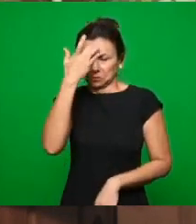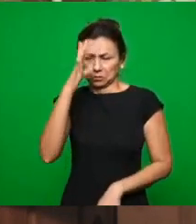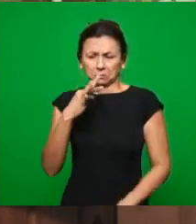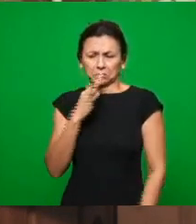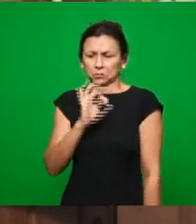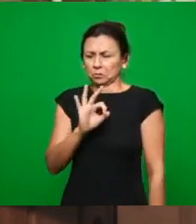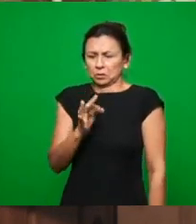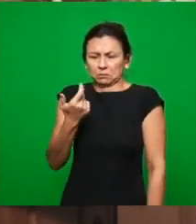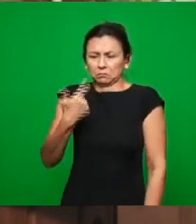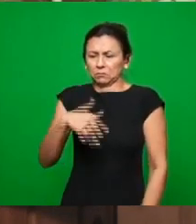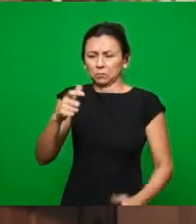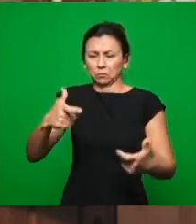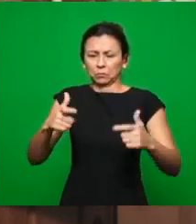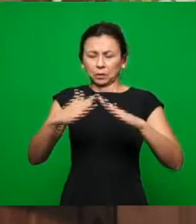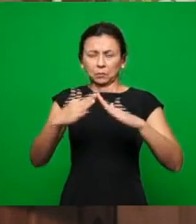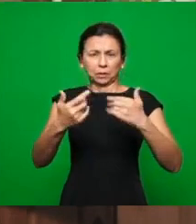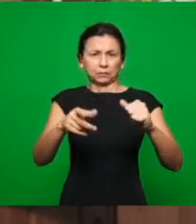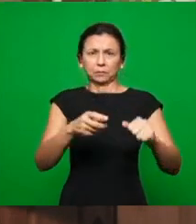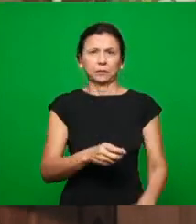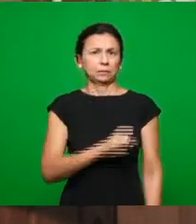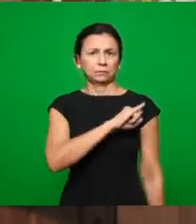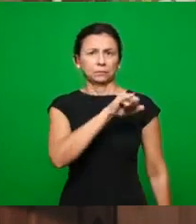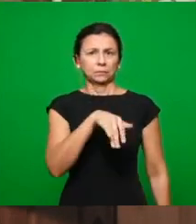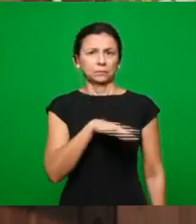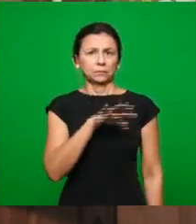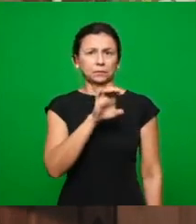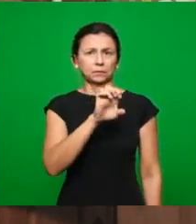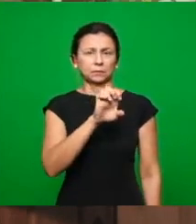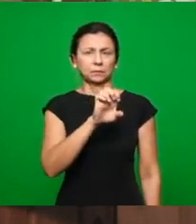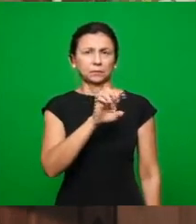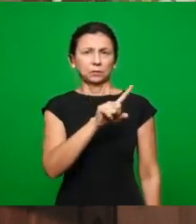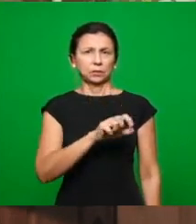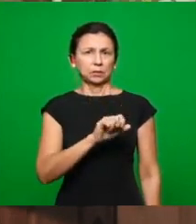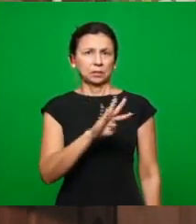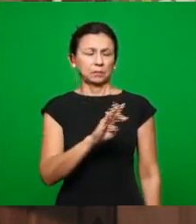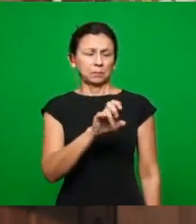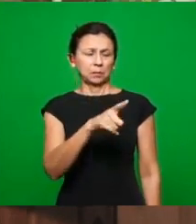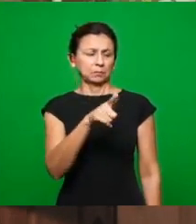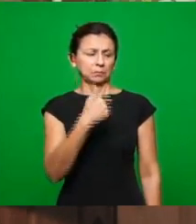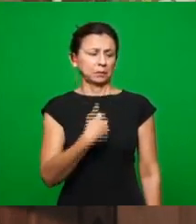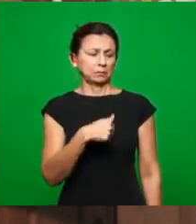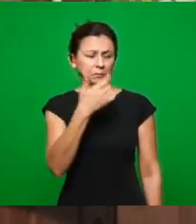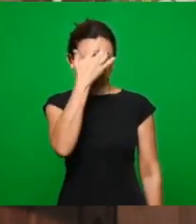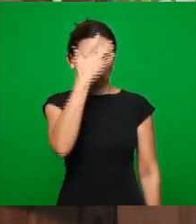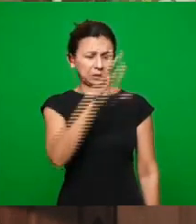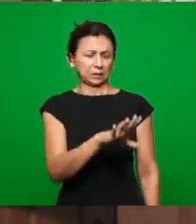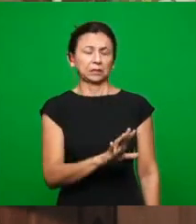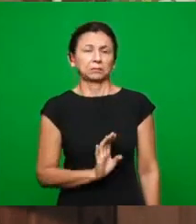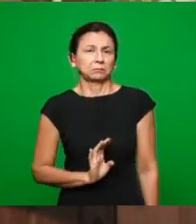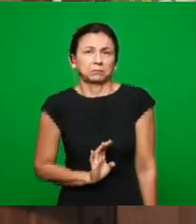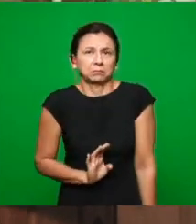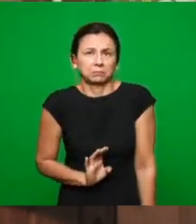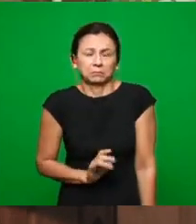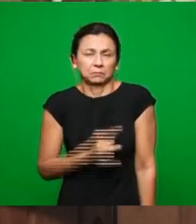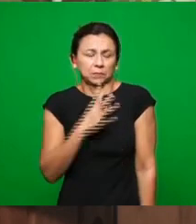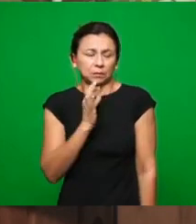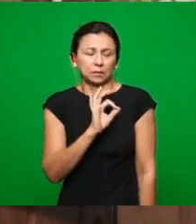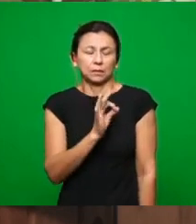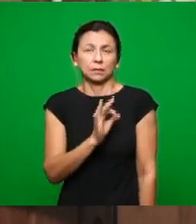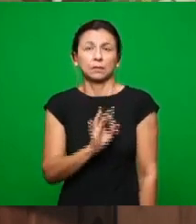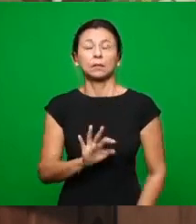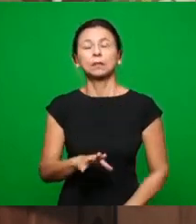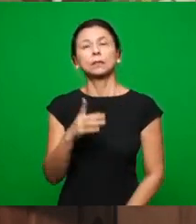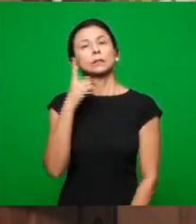what matters knowing about Balaam? I never met Balaam or Jezebel. I don't know about her. I know that there are a lot of people with spirit of Jezebel.